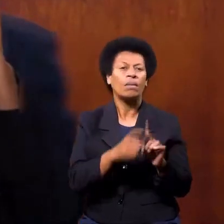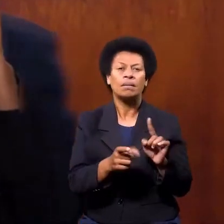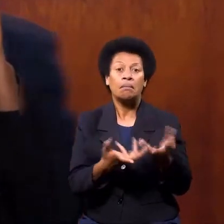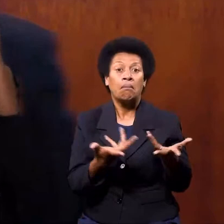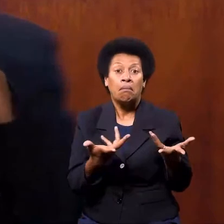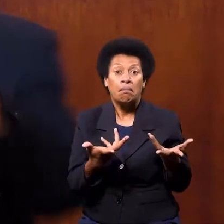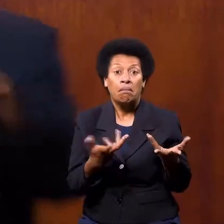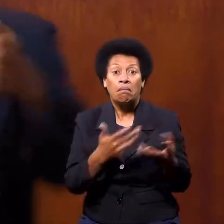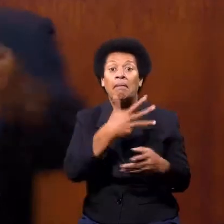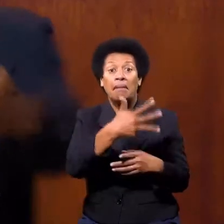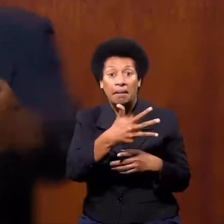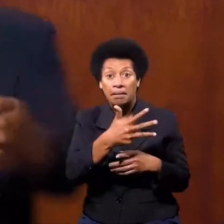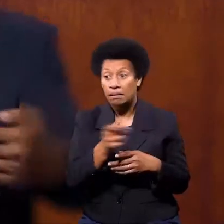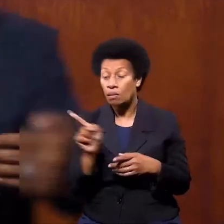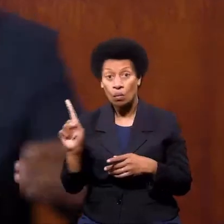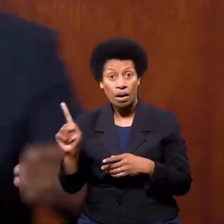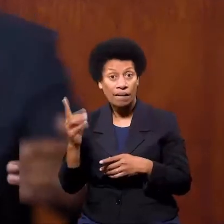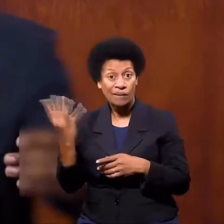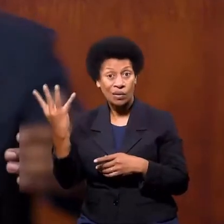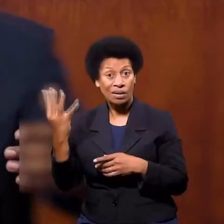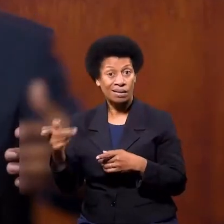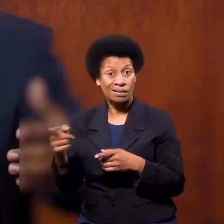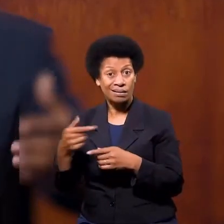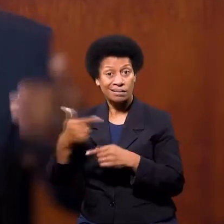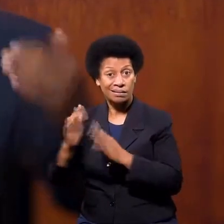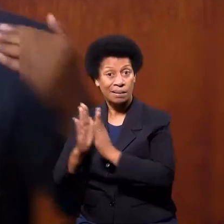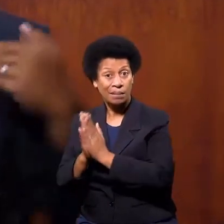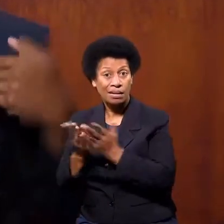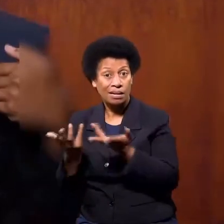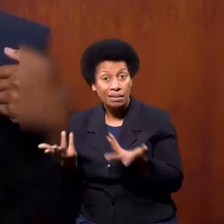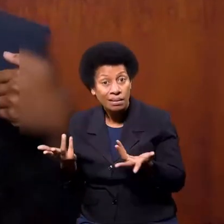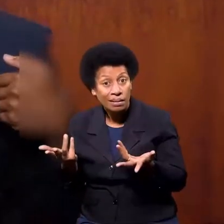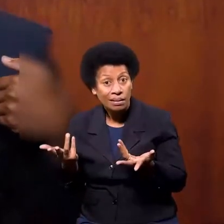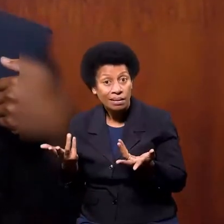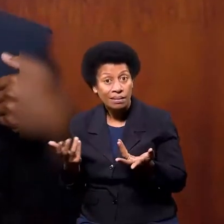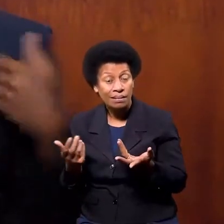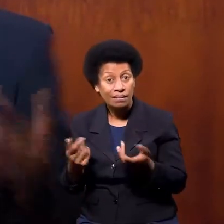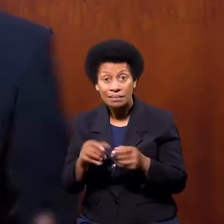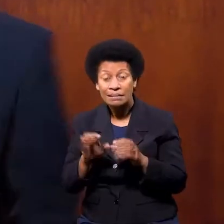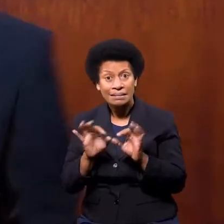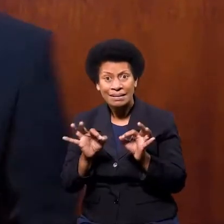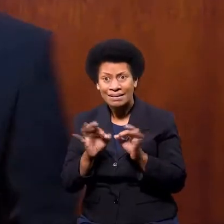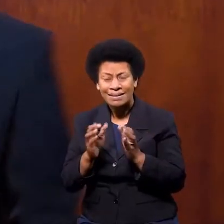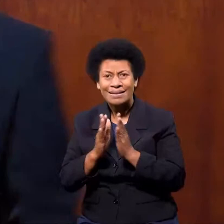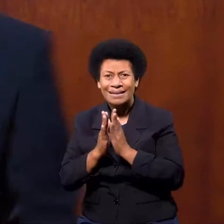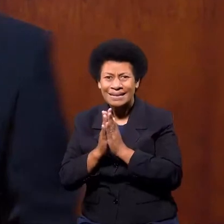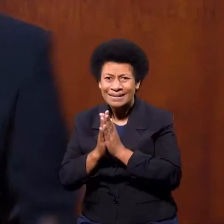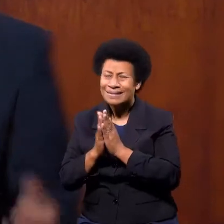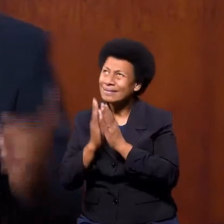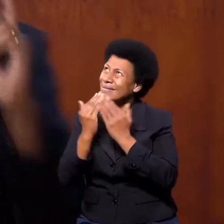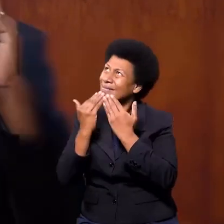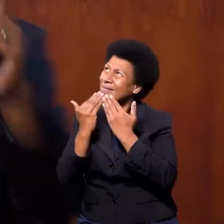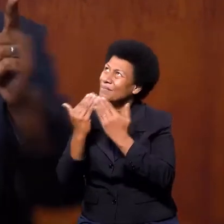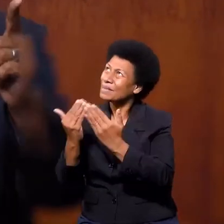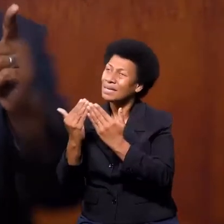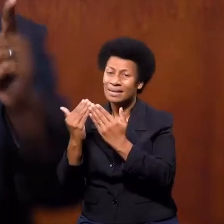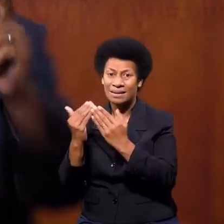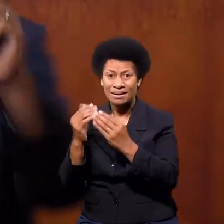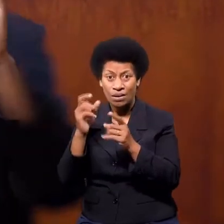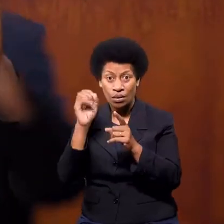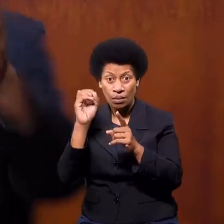when you keep the commandments of God, it's not about you trying to be right, but